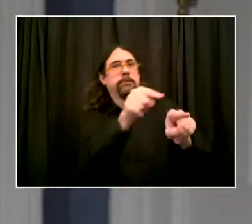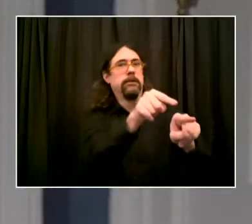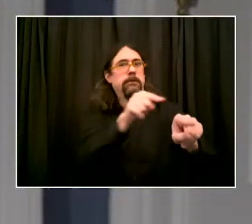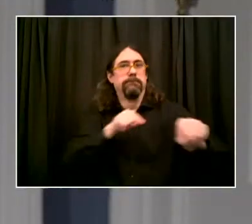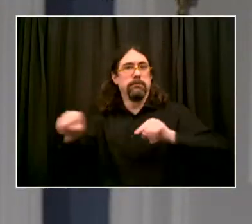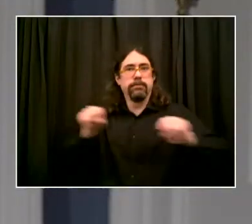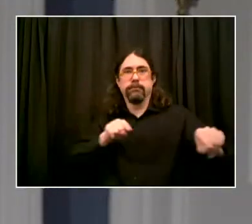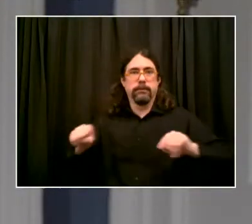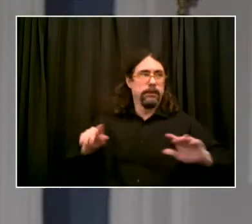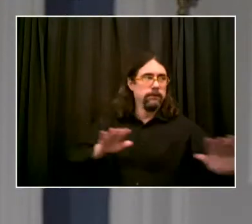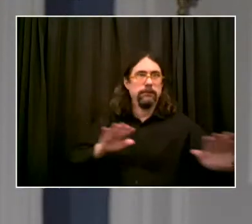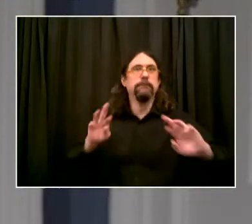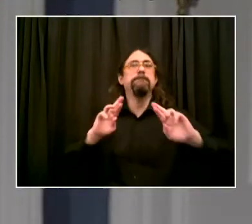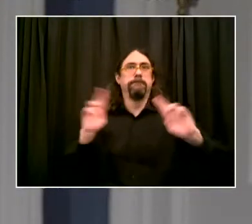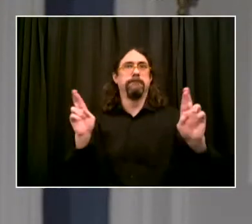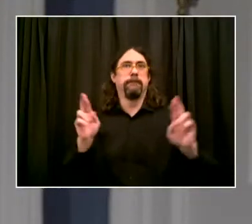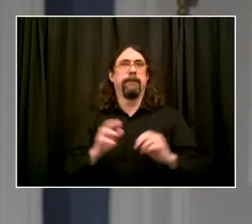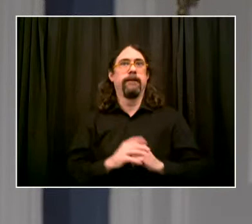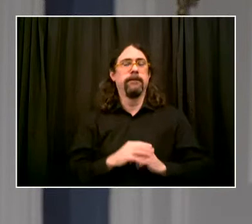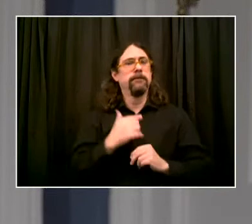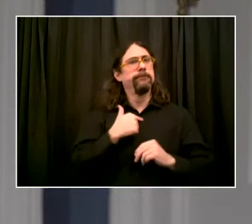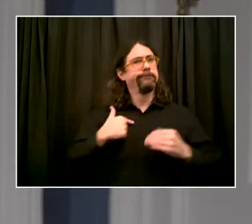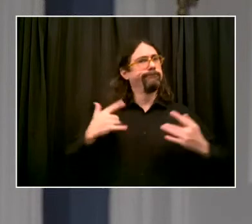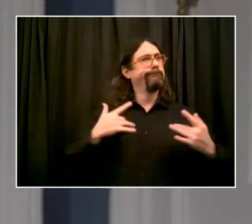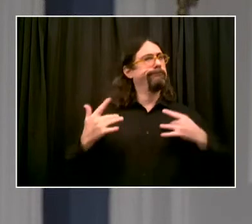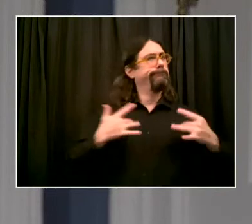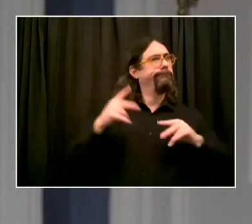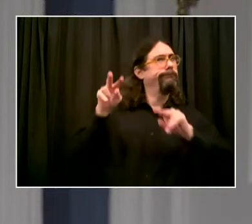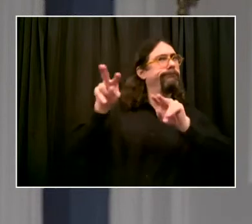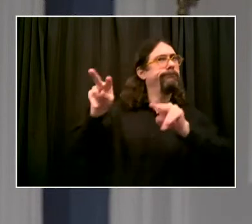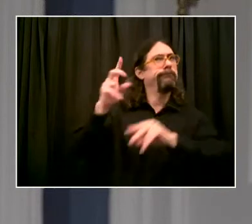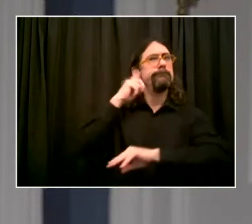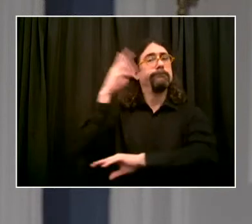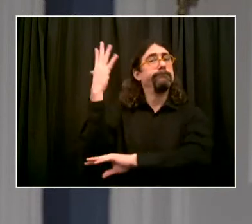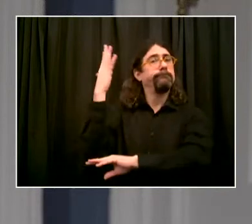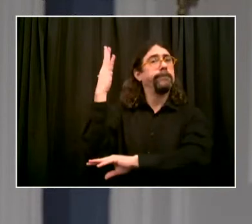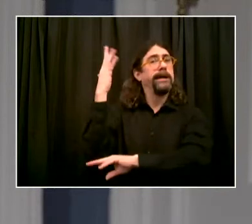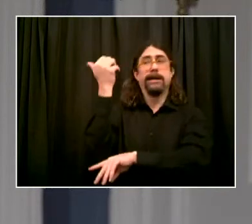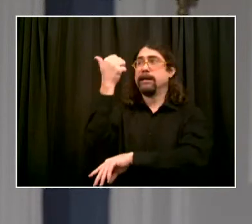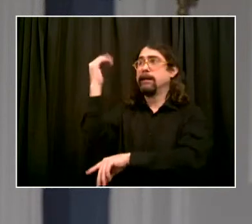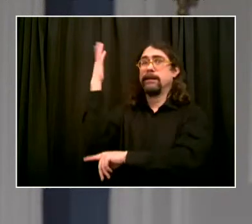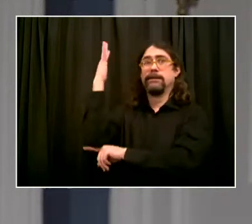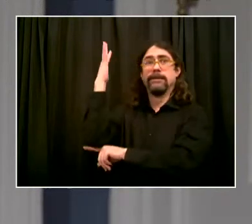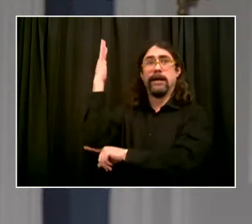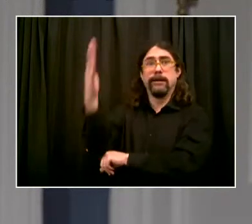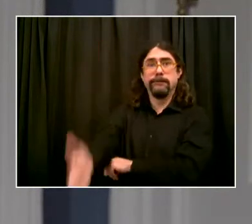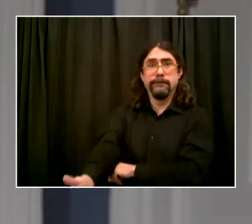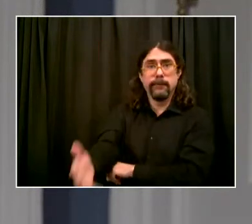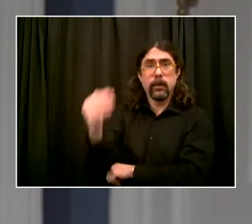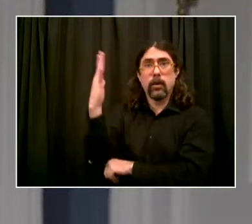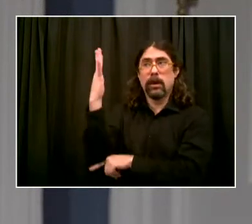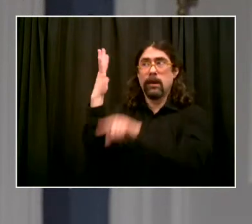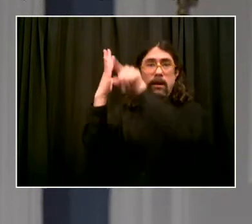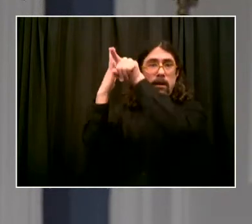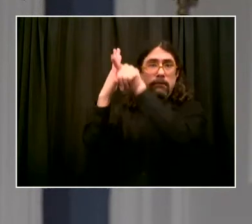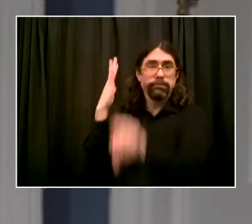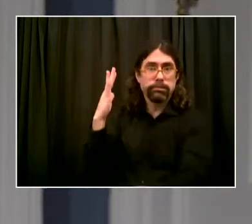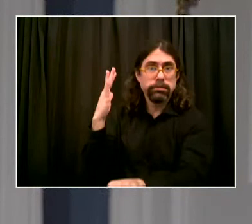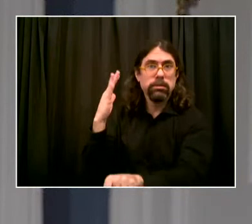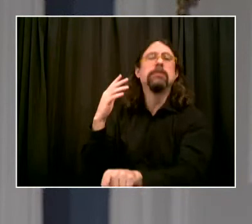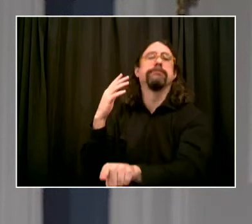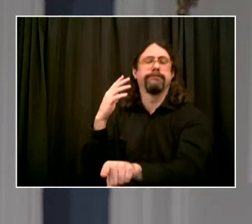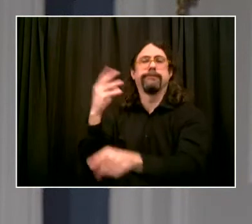down trees as they come in. And then our tow truck task force has also been activated so that it can respond quickly to clear